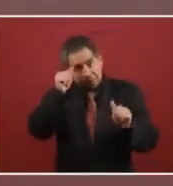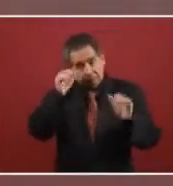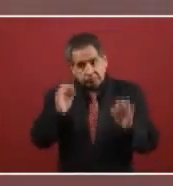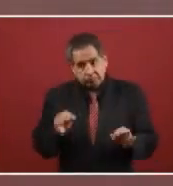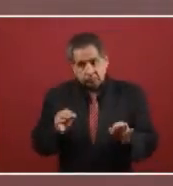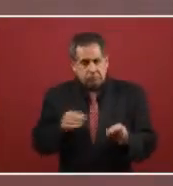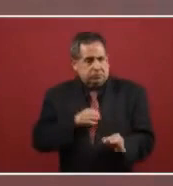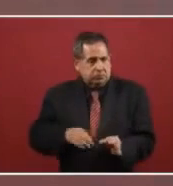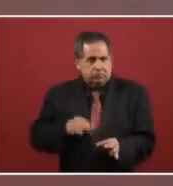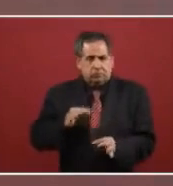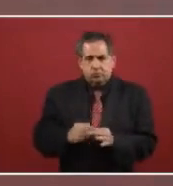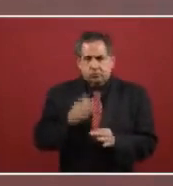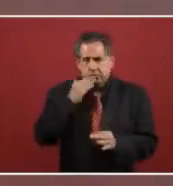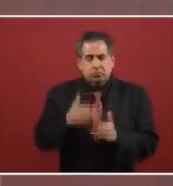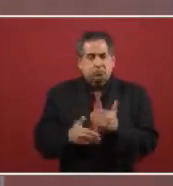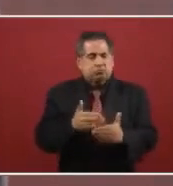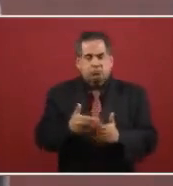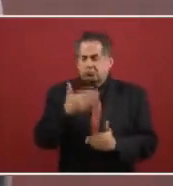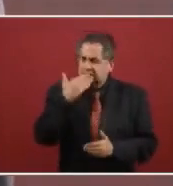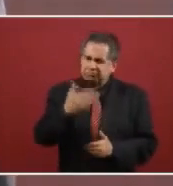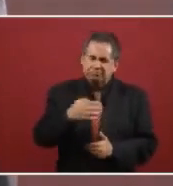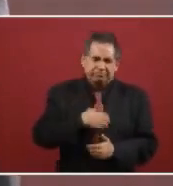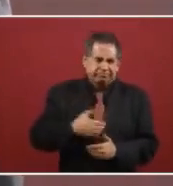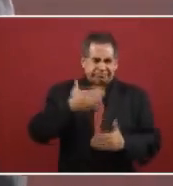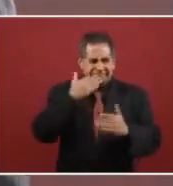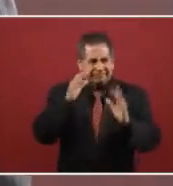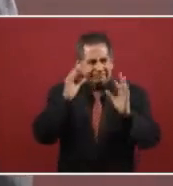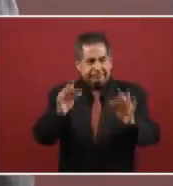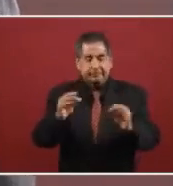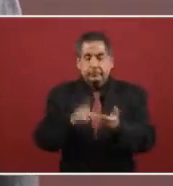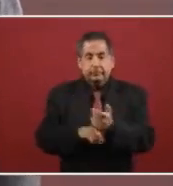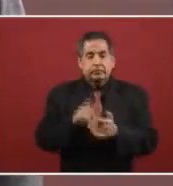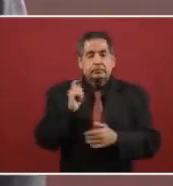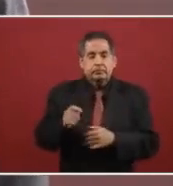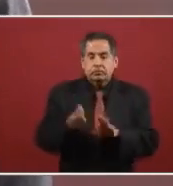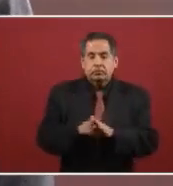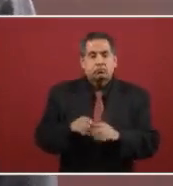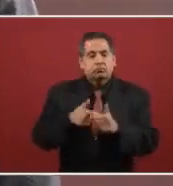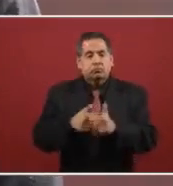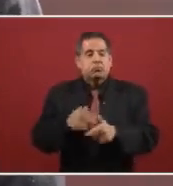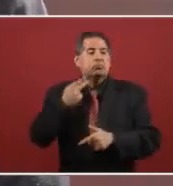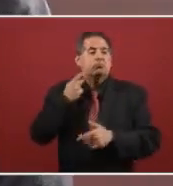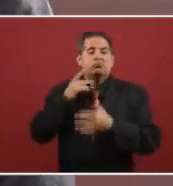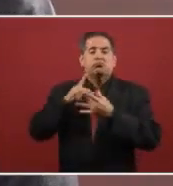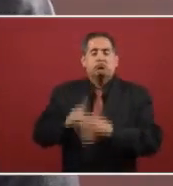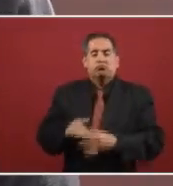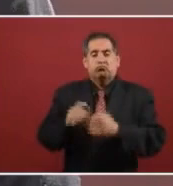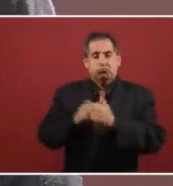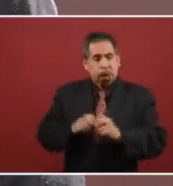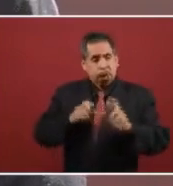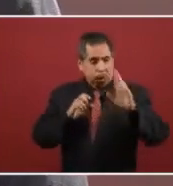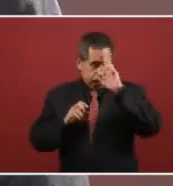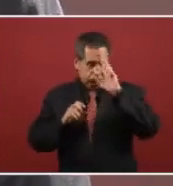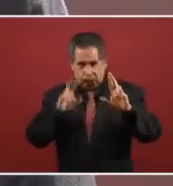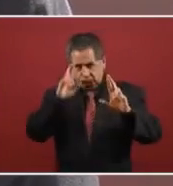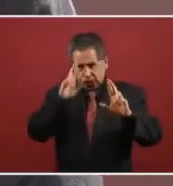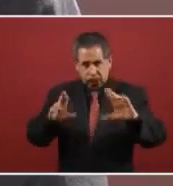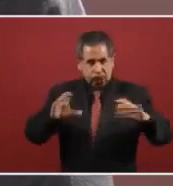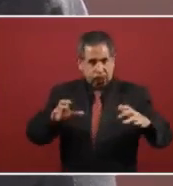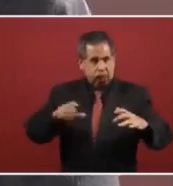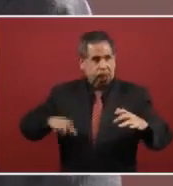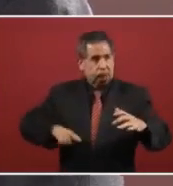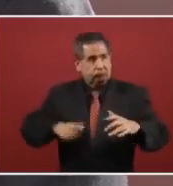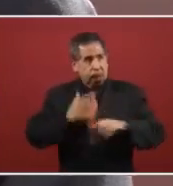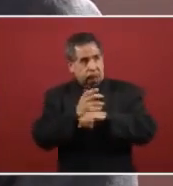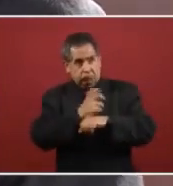agreement, cumpliendo, that y they're celebro complying with it. And el I que se haya celebrate optado por also mantener una that they política de opted respeto for a con el respectful gobierno de